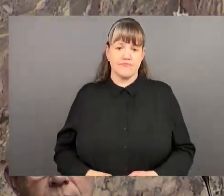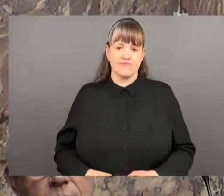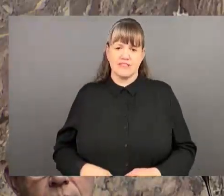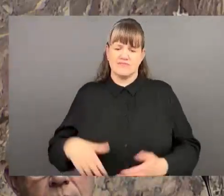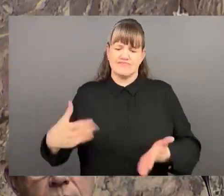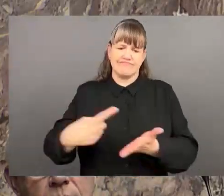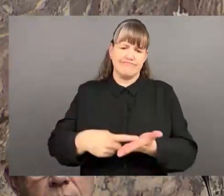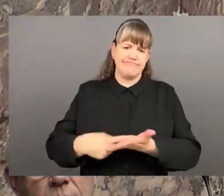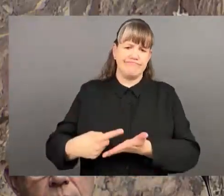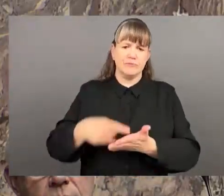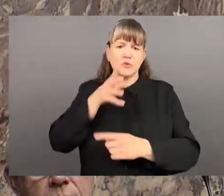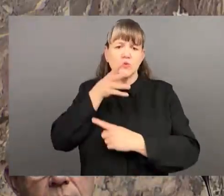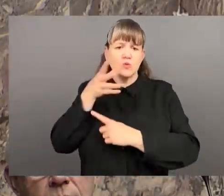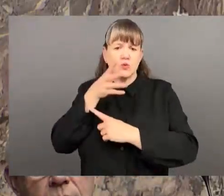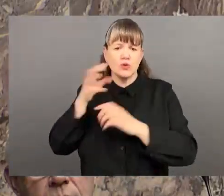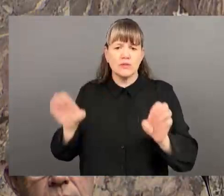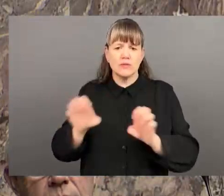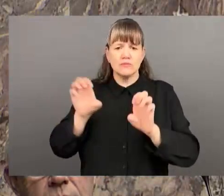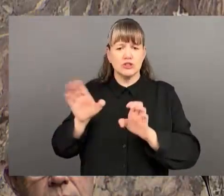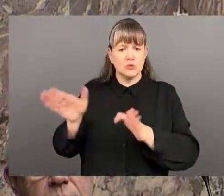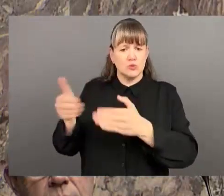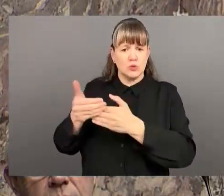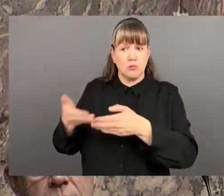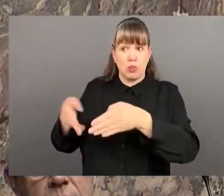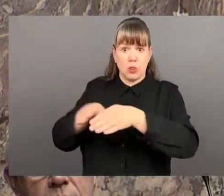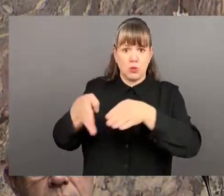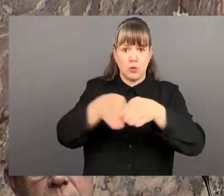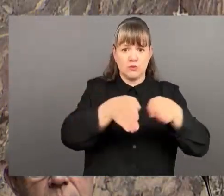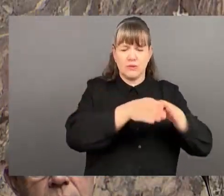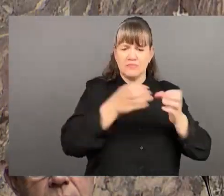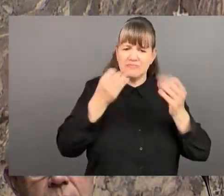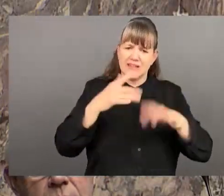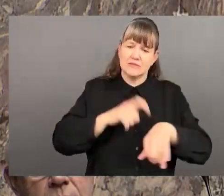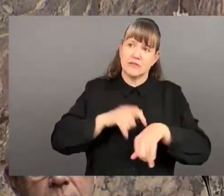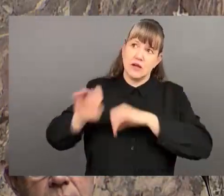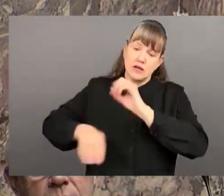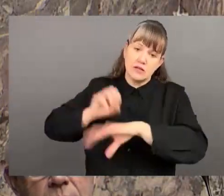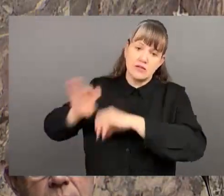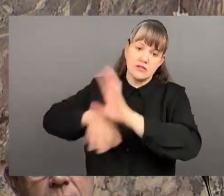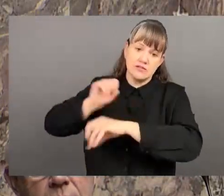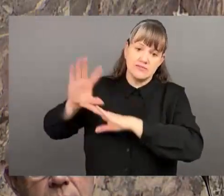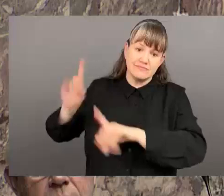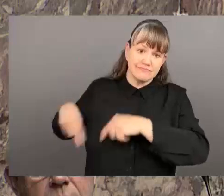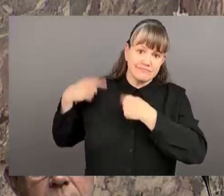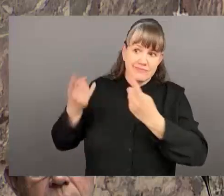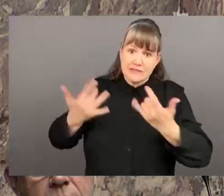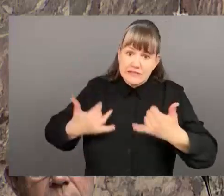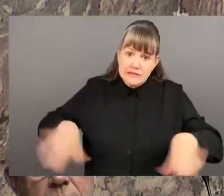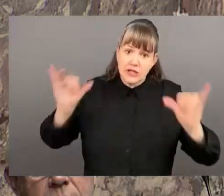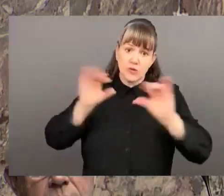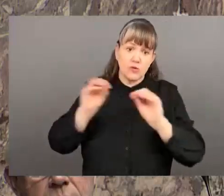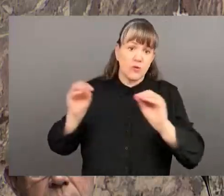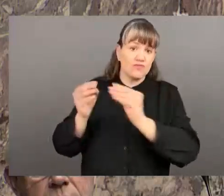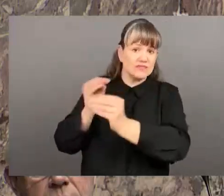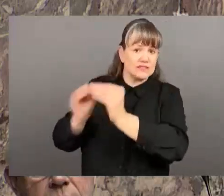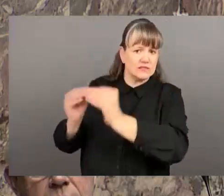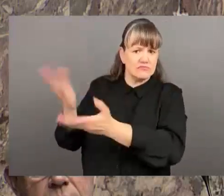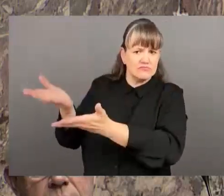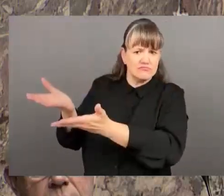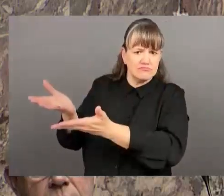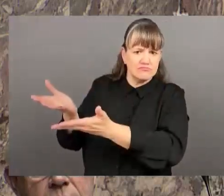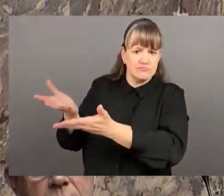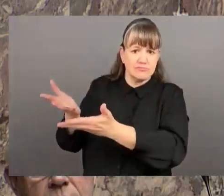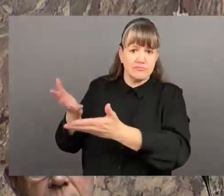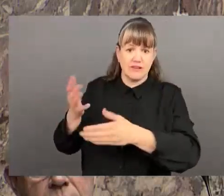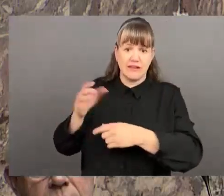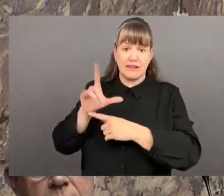fixed the crisis. The Lillooet ER just shut down for the 31st time this year, and for